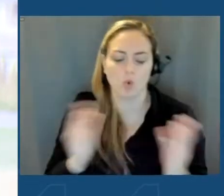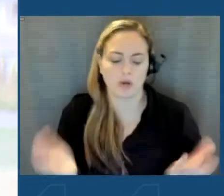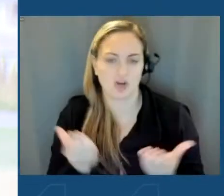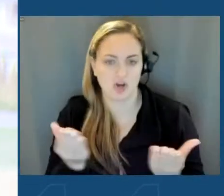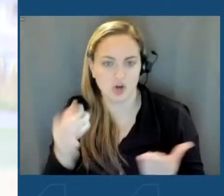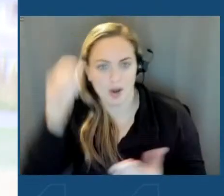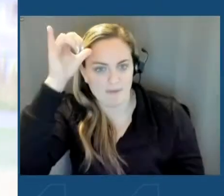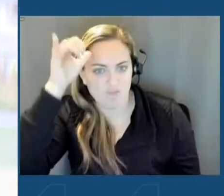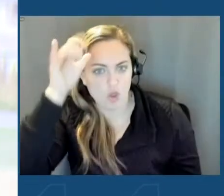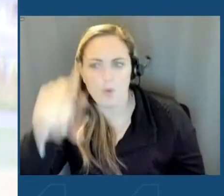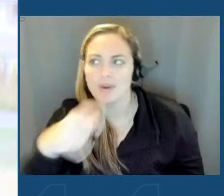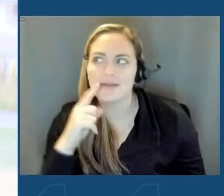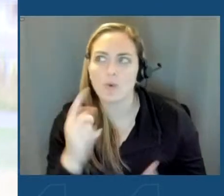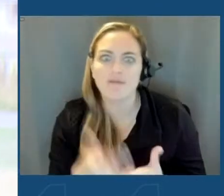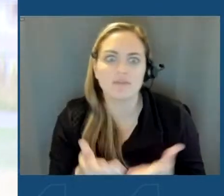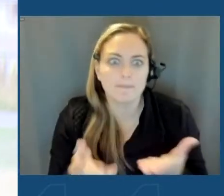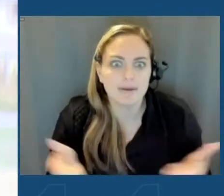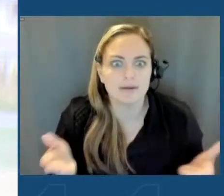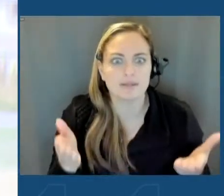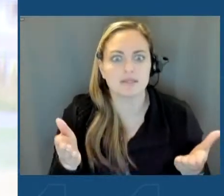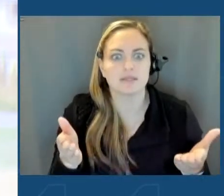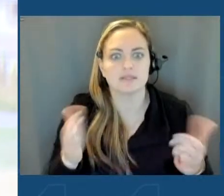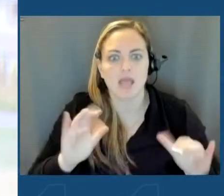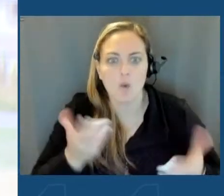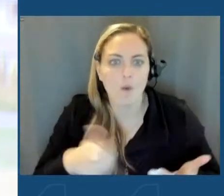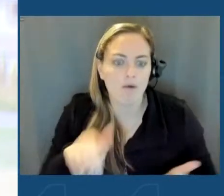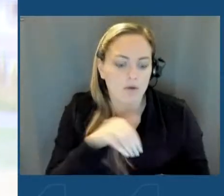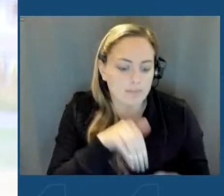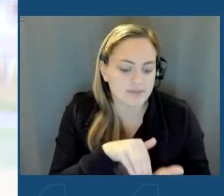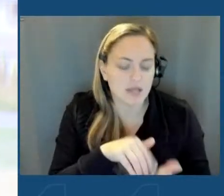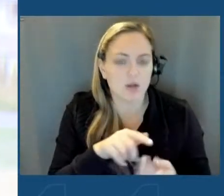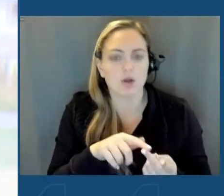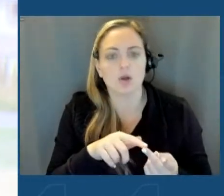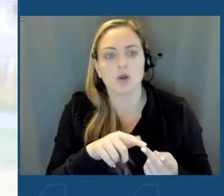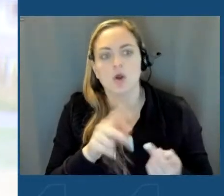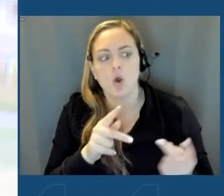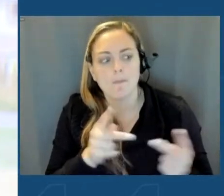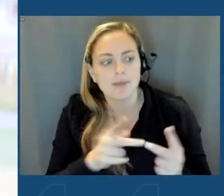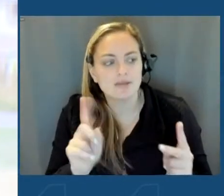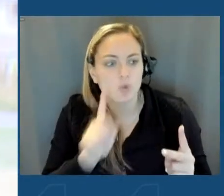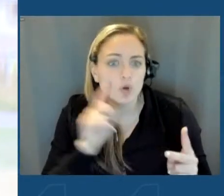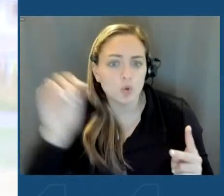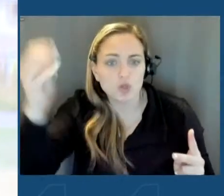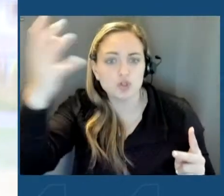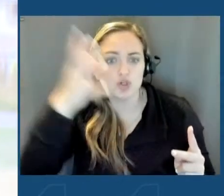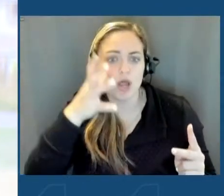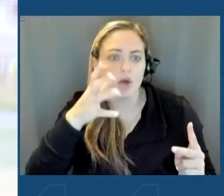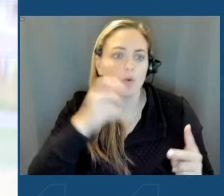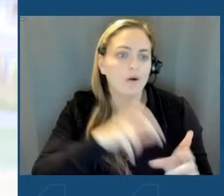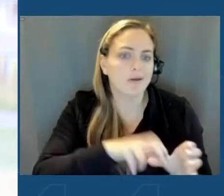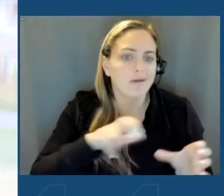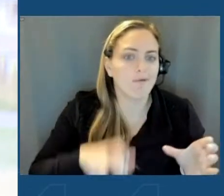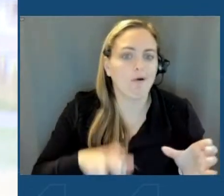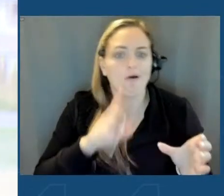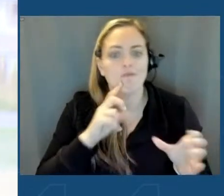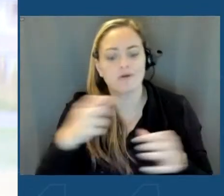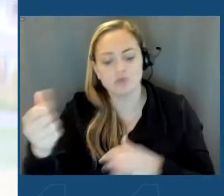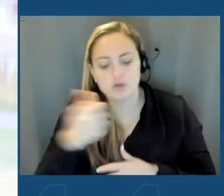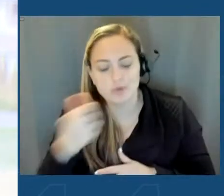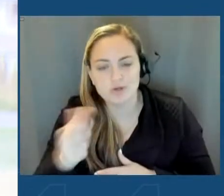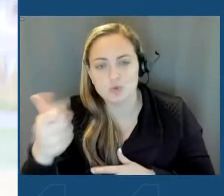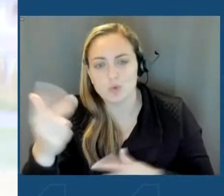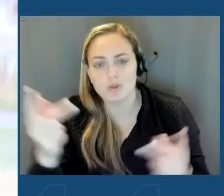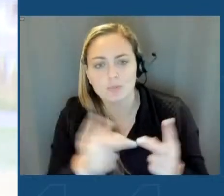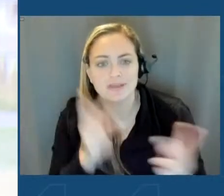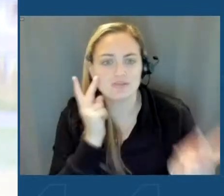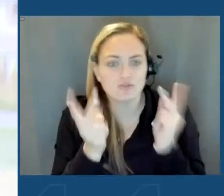have to have the amenities. You have to have a welcome center. You have to have a place people can take showers and be able to get off and have transportation to other places